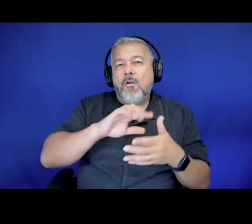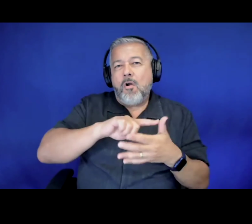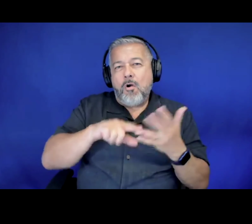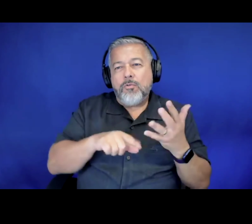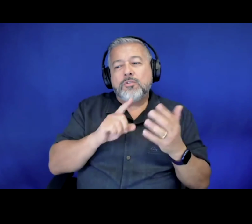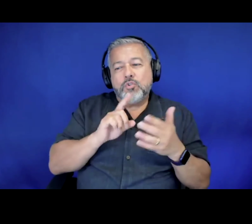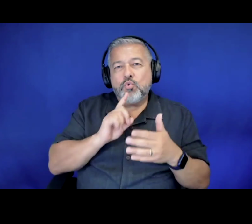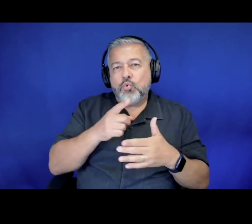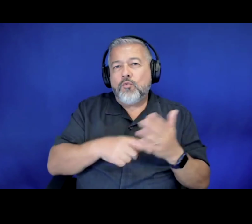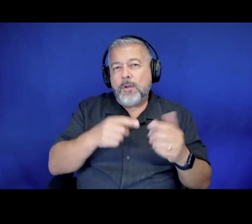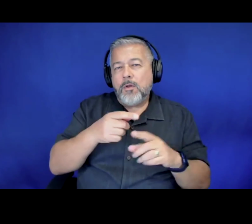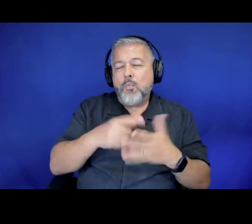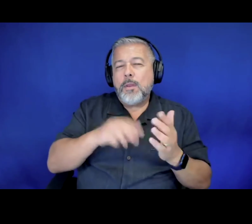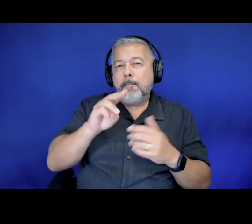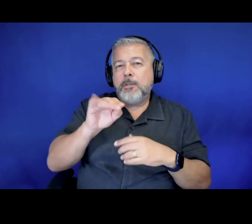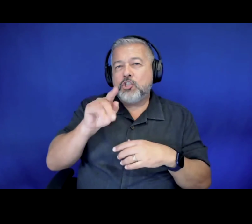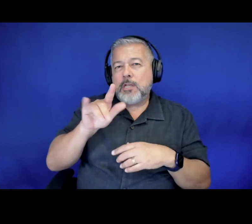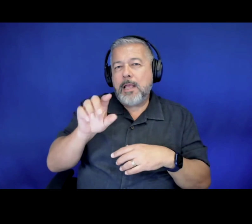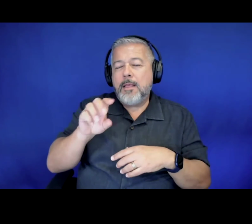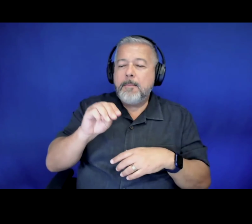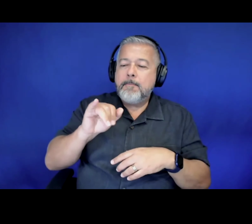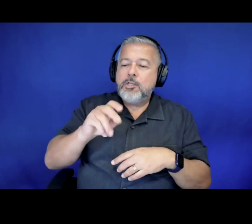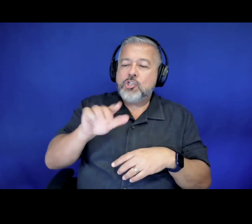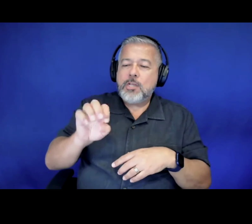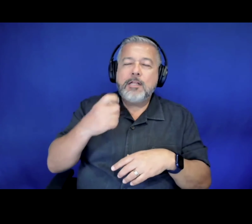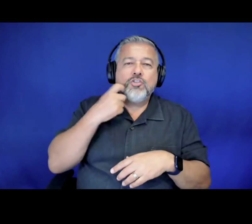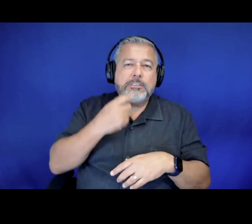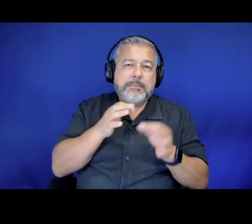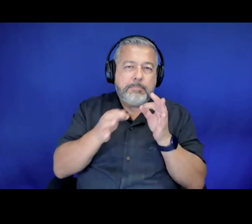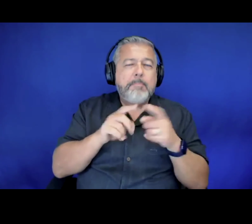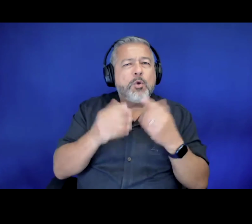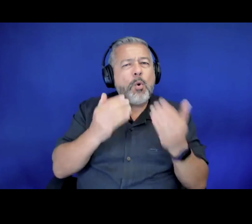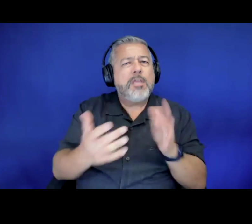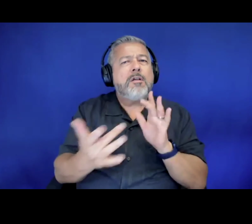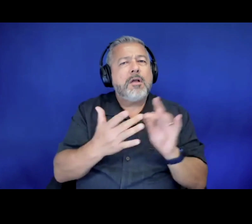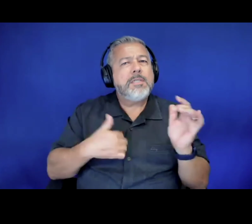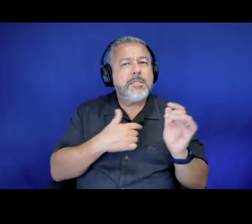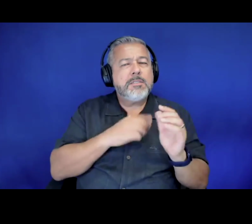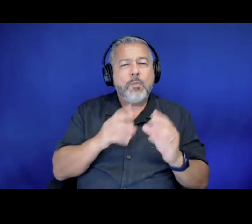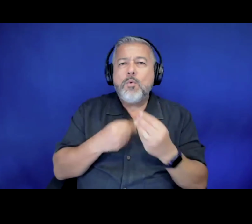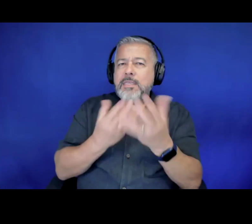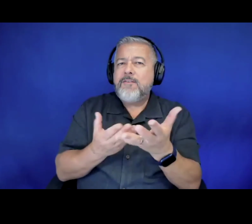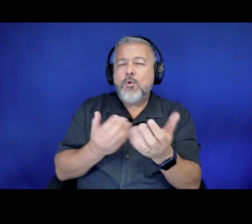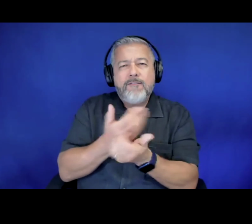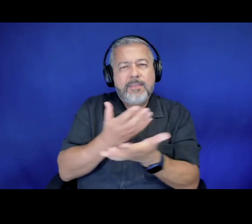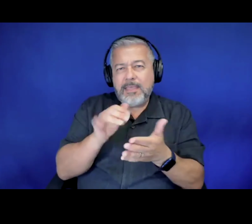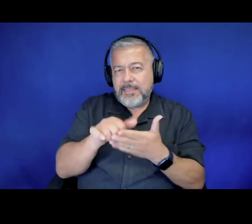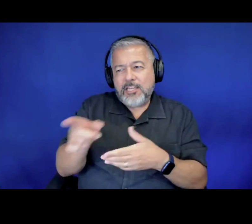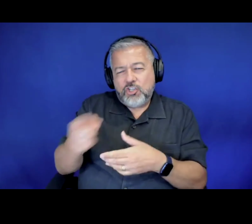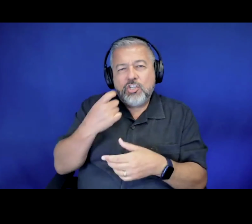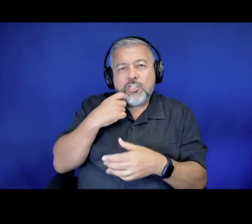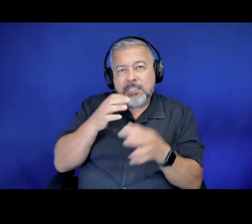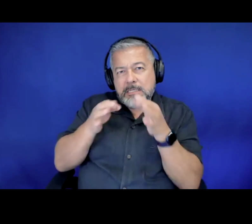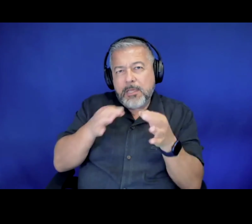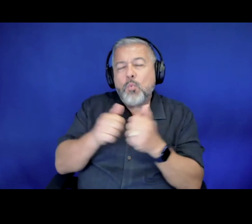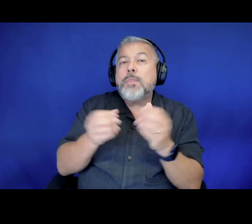from Michelle and very helpful. But go ahead and reach out and we can give you all of that rundown that she just gave you with a little bit